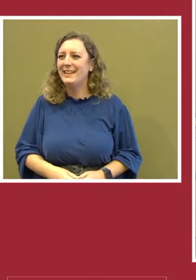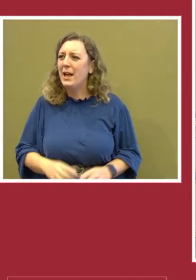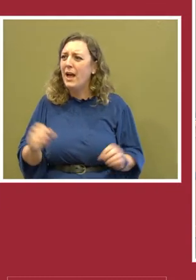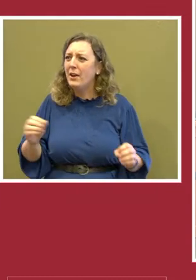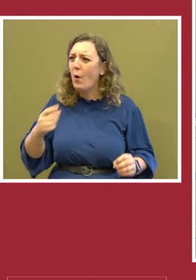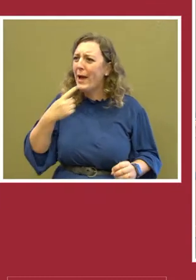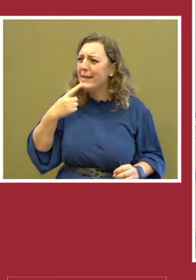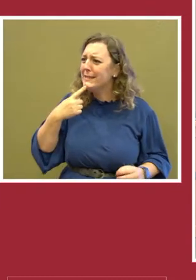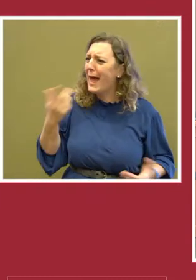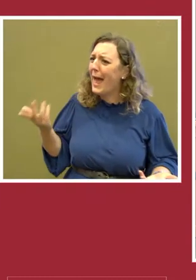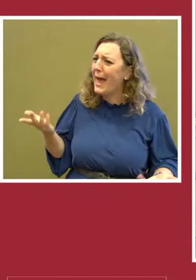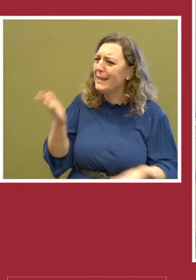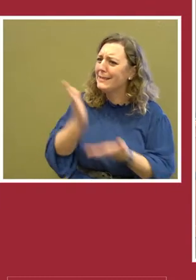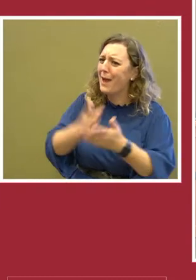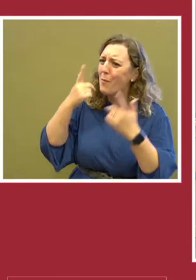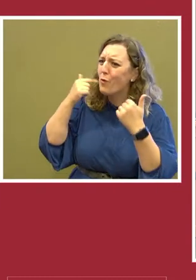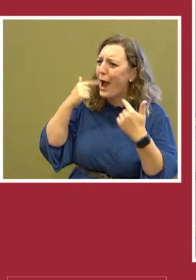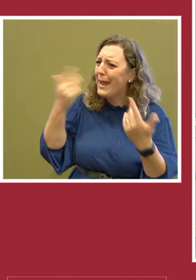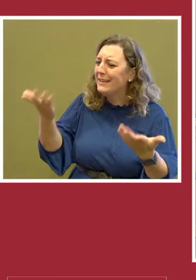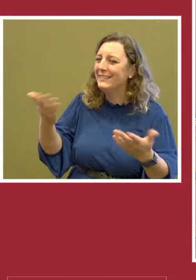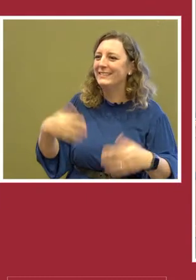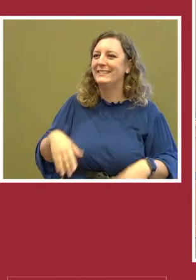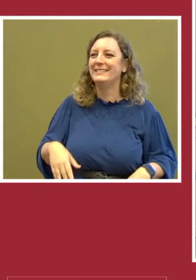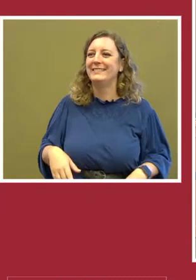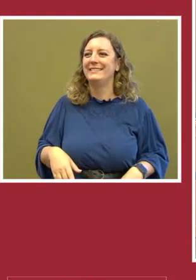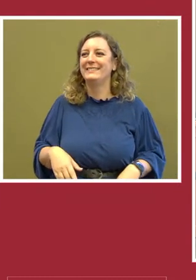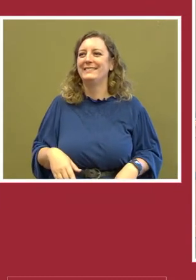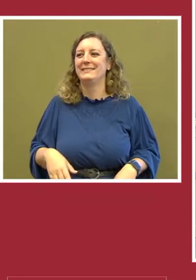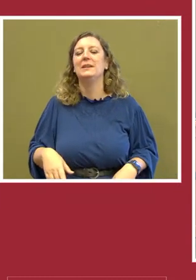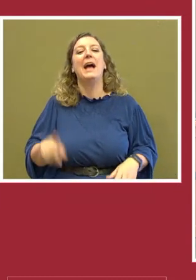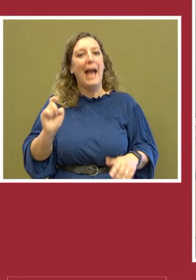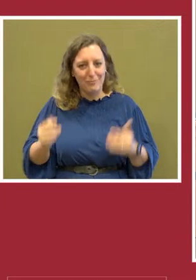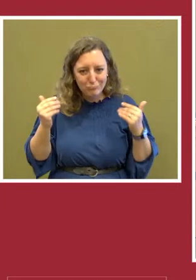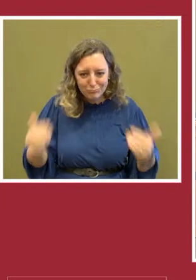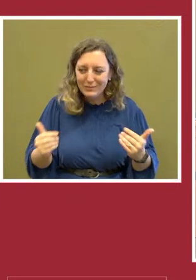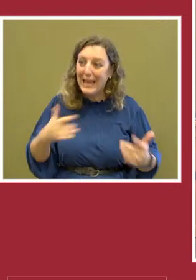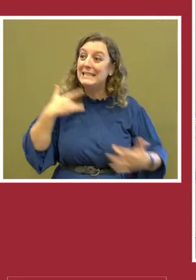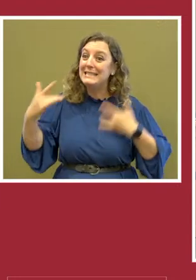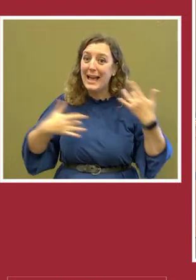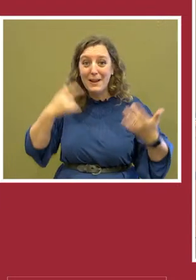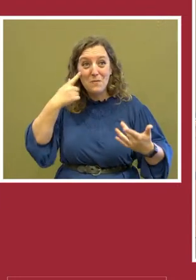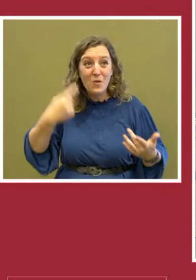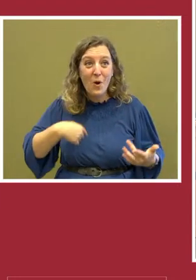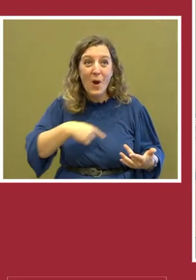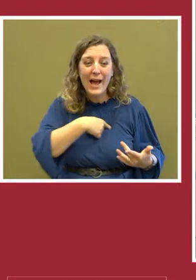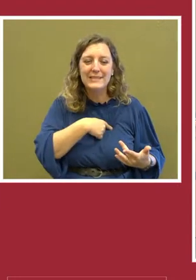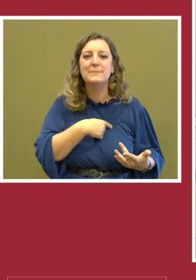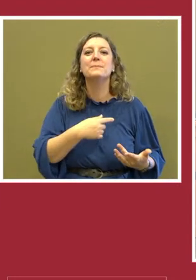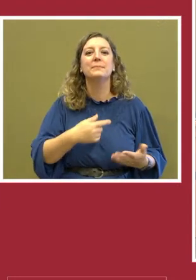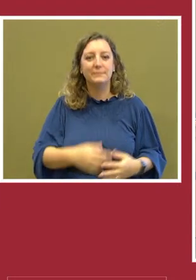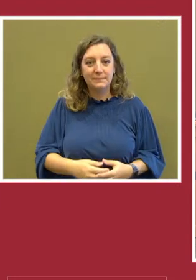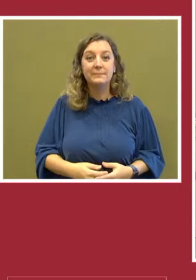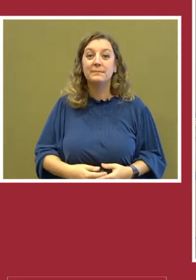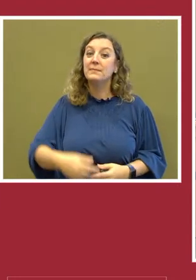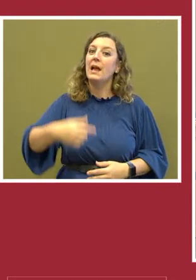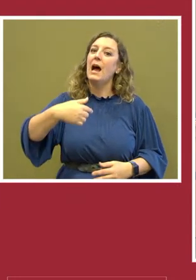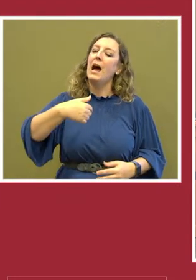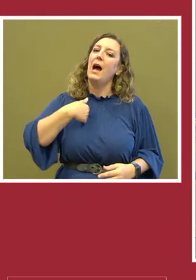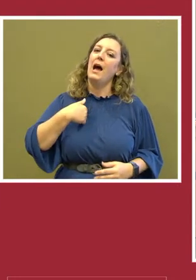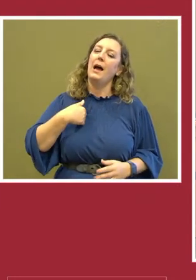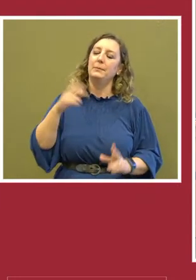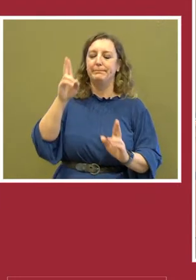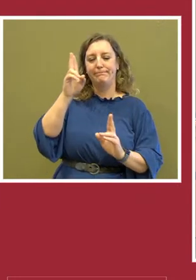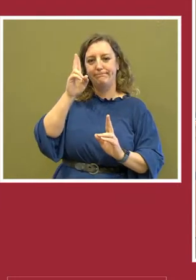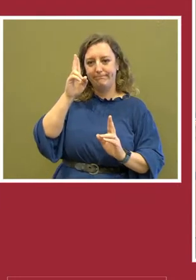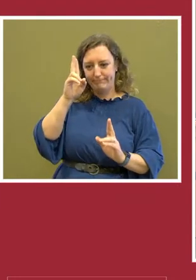Nobody said anything. Stop crying. We gotta do this. This is exciting for us. I am so